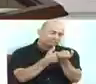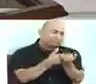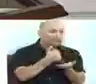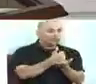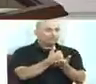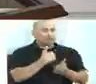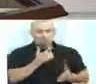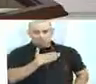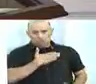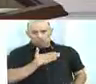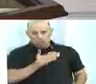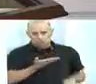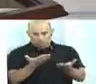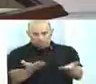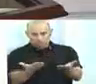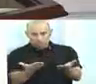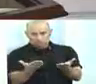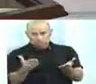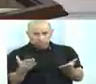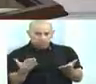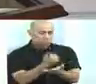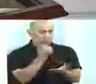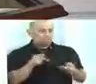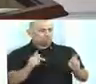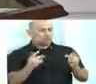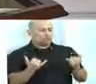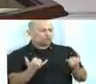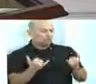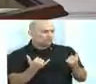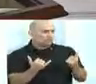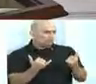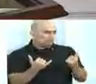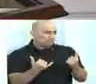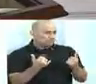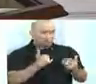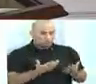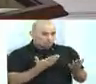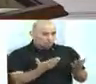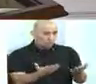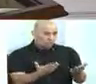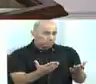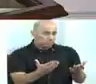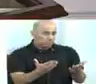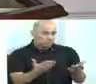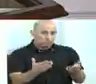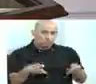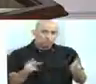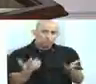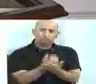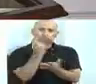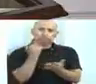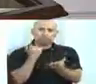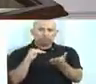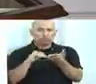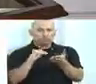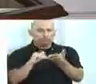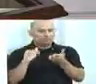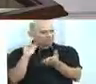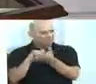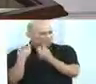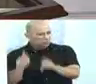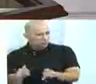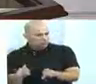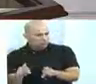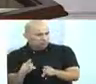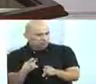I'm offering you that opportunity right now. I'm offering you an opportunity to forgive them. You